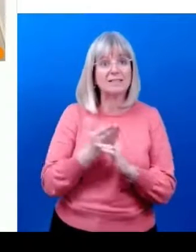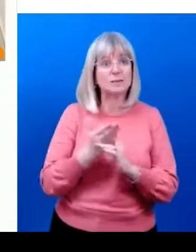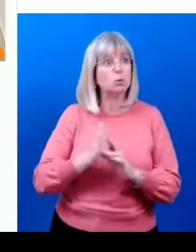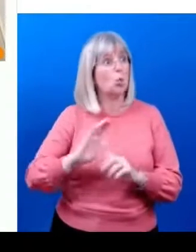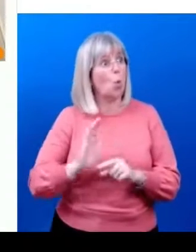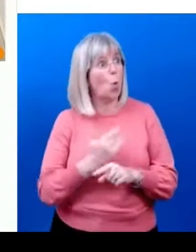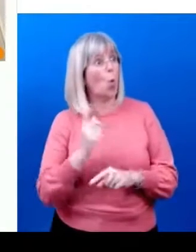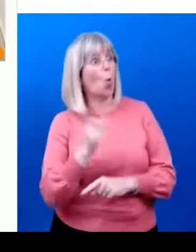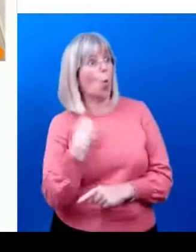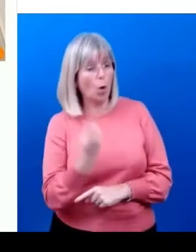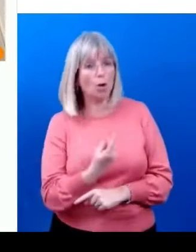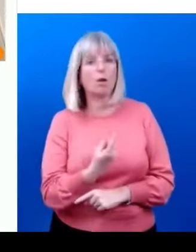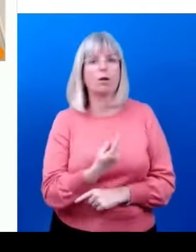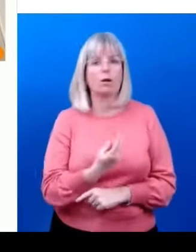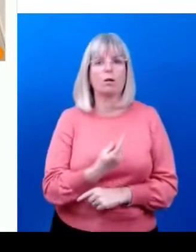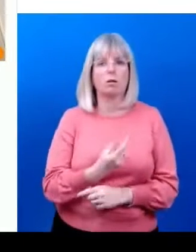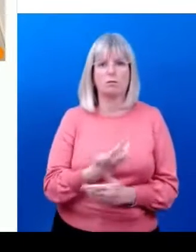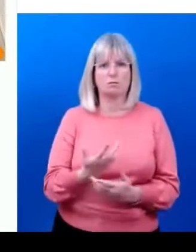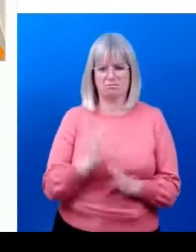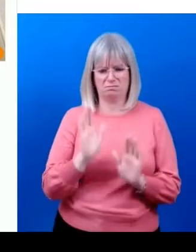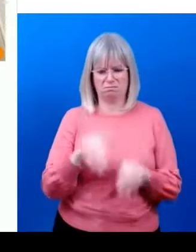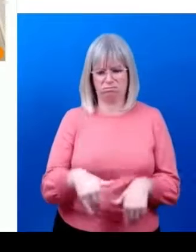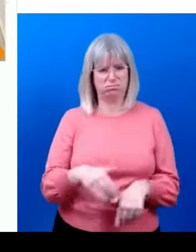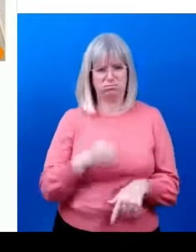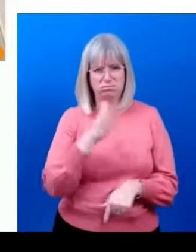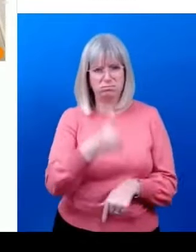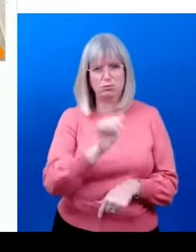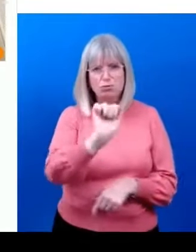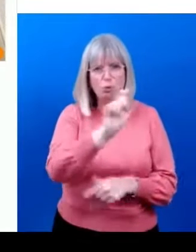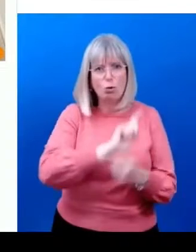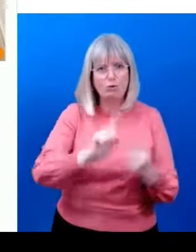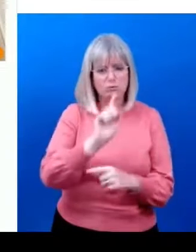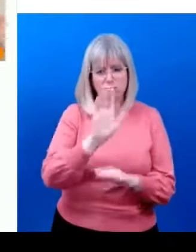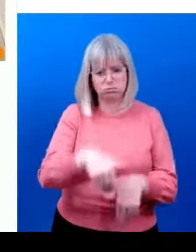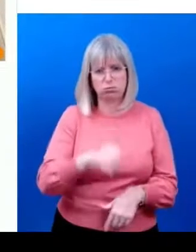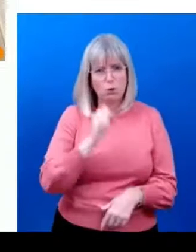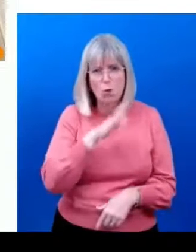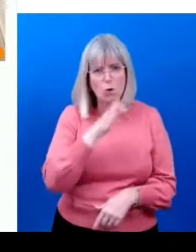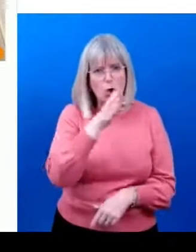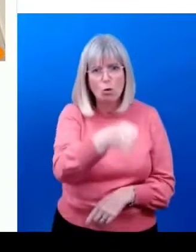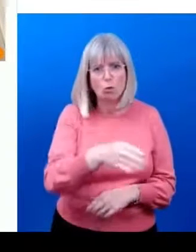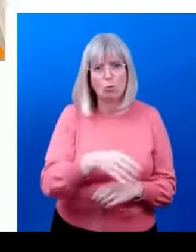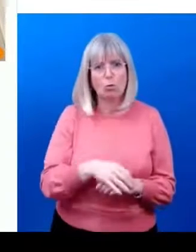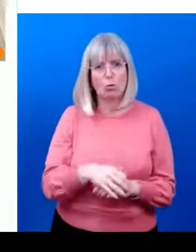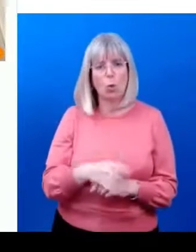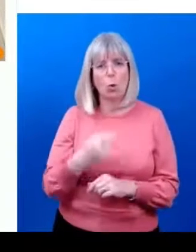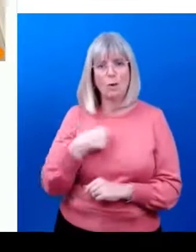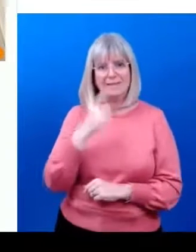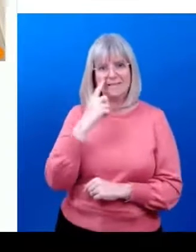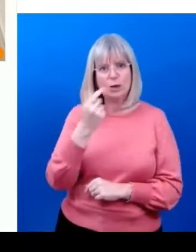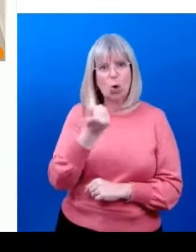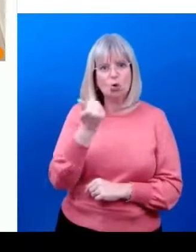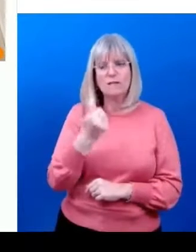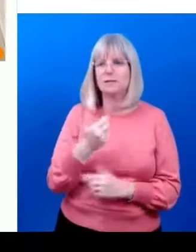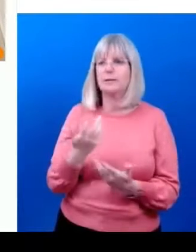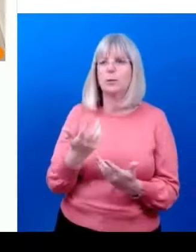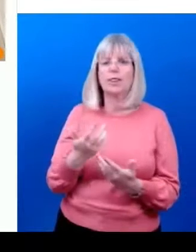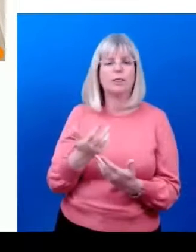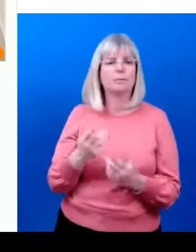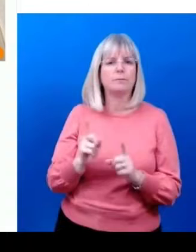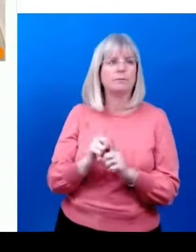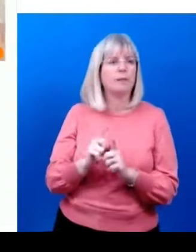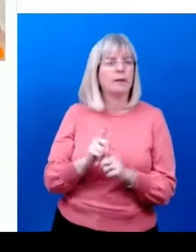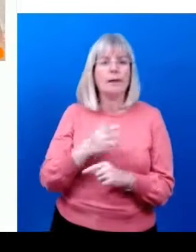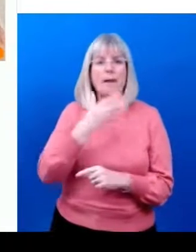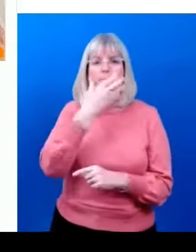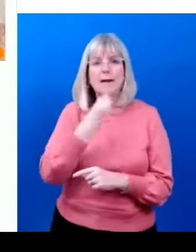to your conferences. We already see some of this happening. We see things like men saying, well, I'm not going to be on that panel because there are no women on the panel,